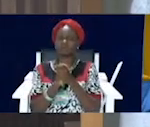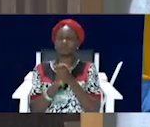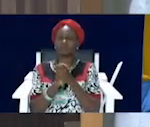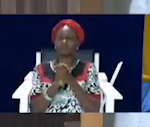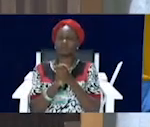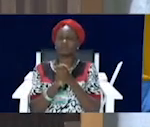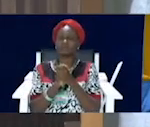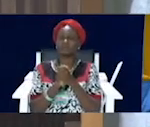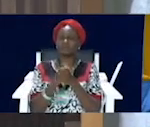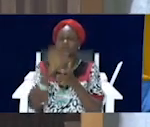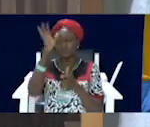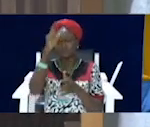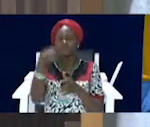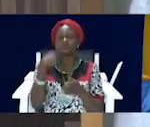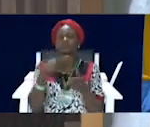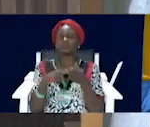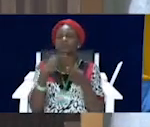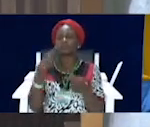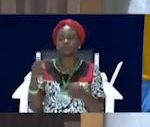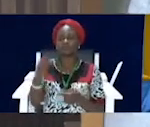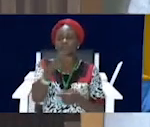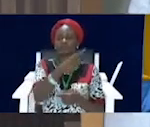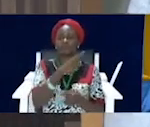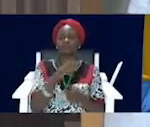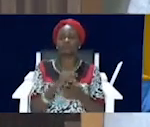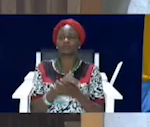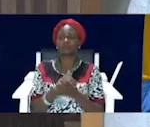And he asked me to tell you,